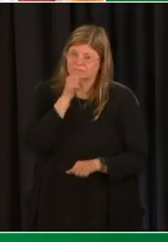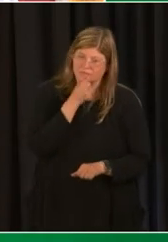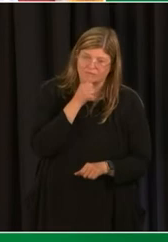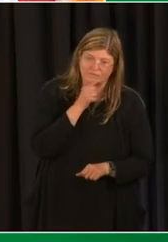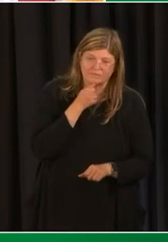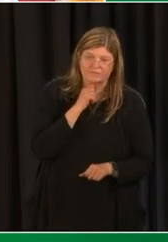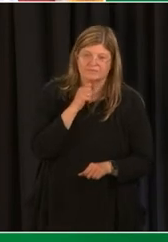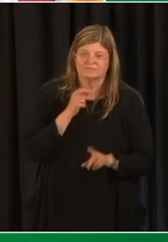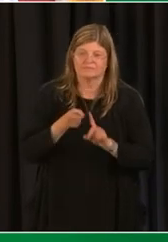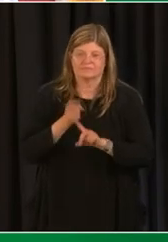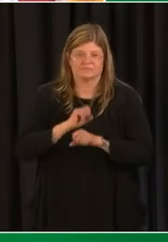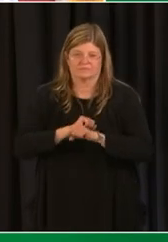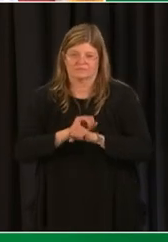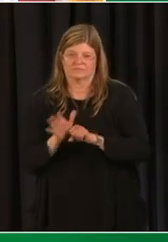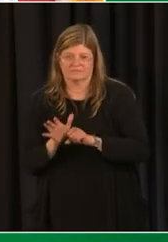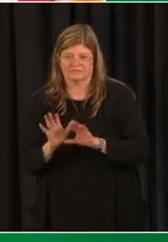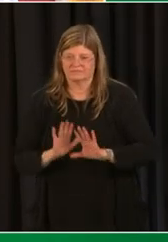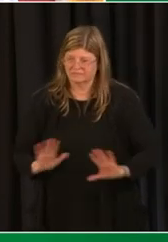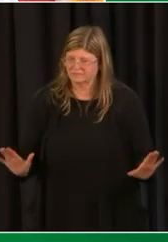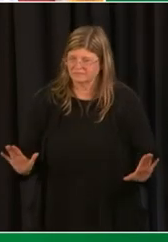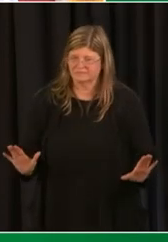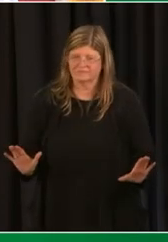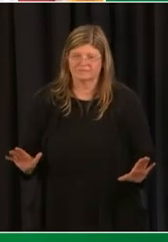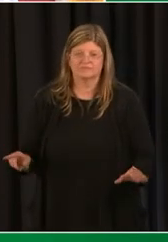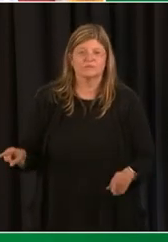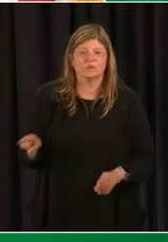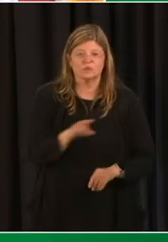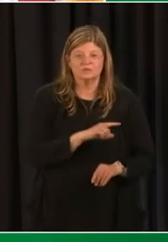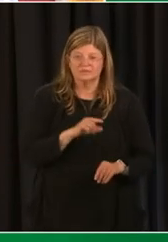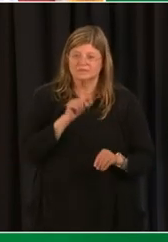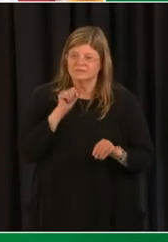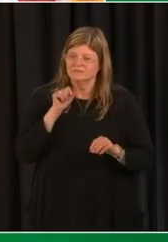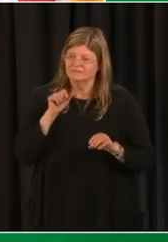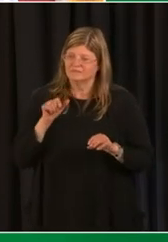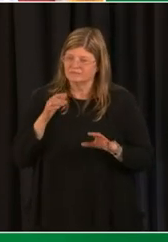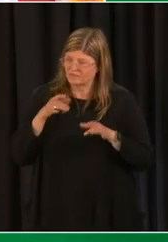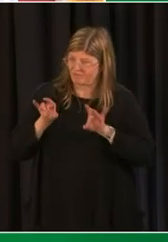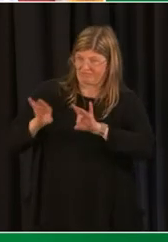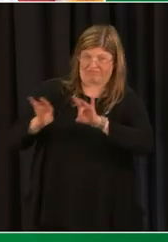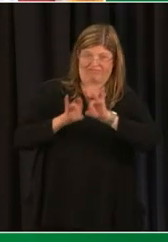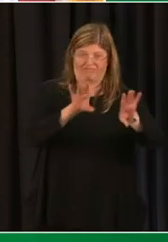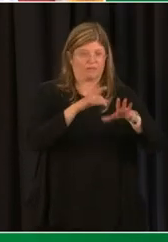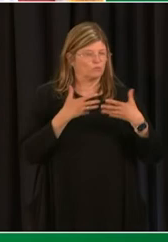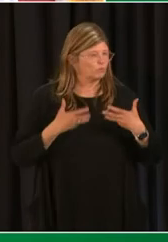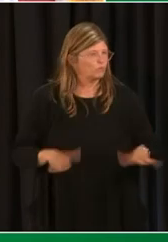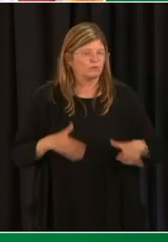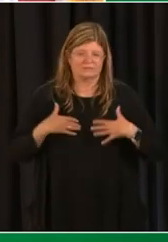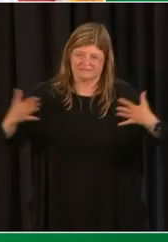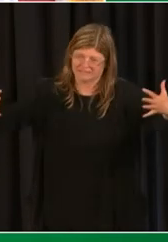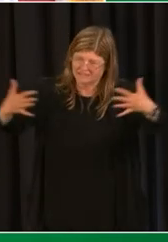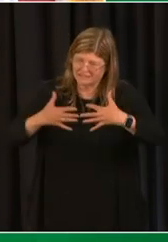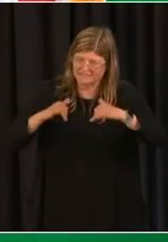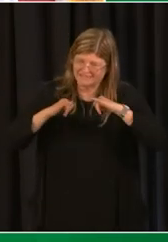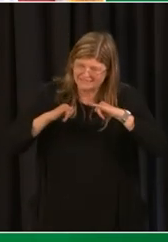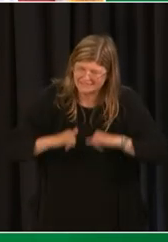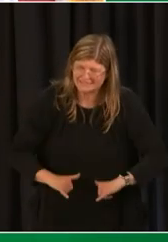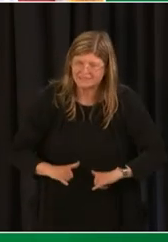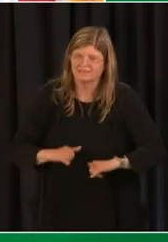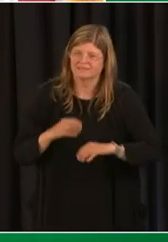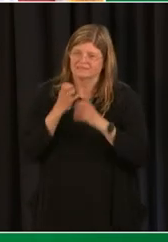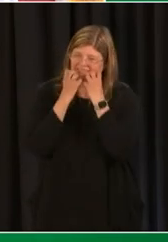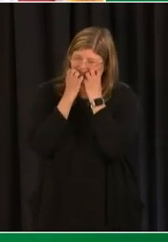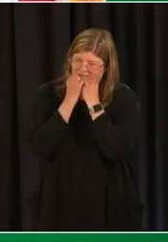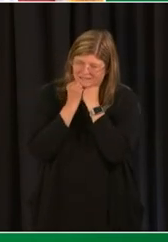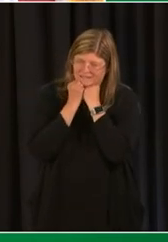happened with COVID-19, you're not collateral damage, okay? You are not collateral damage. This effort is being